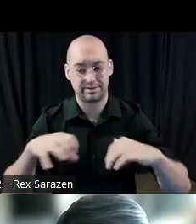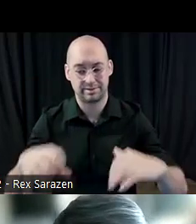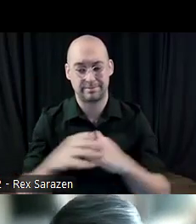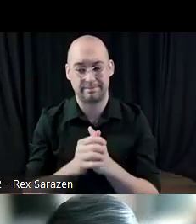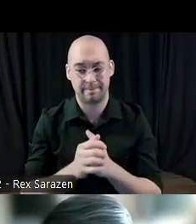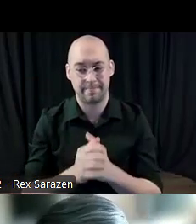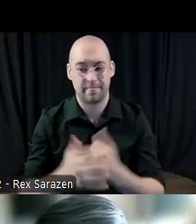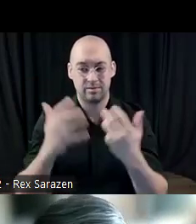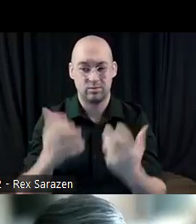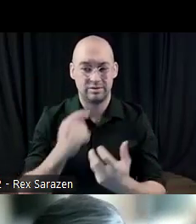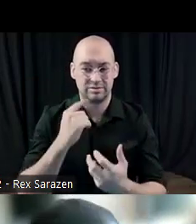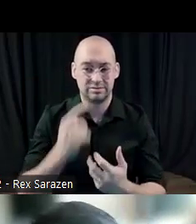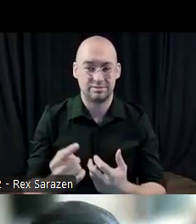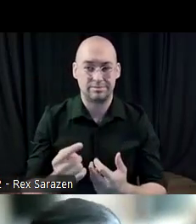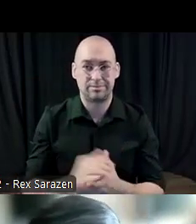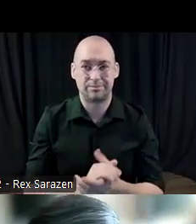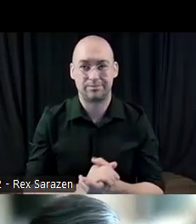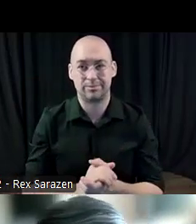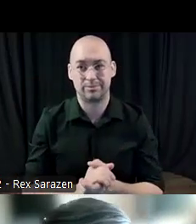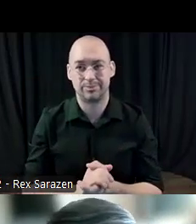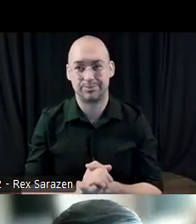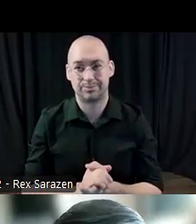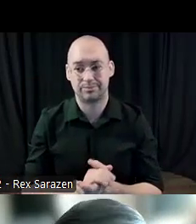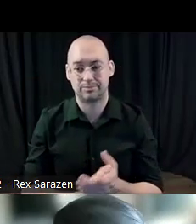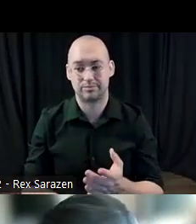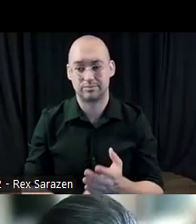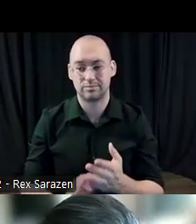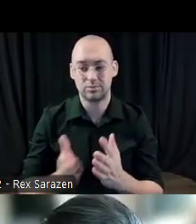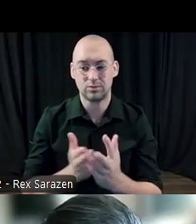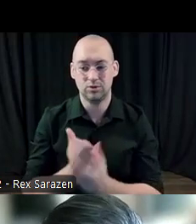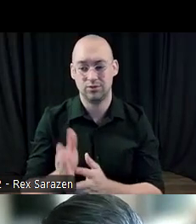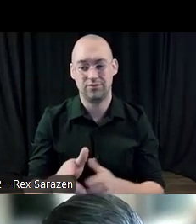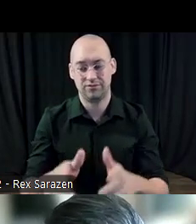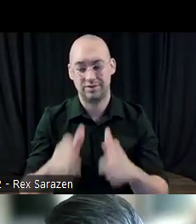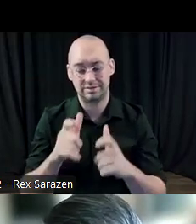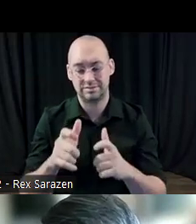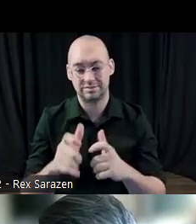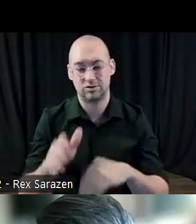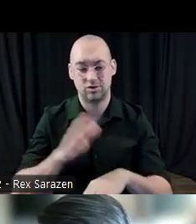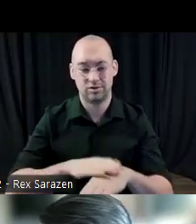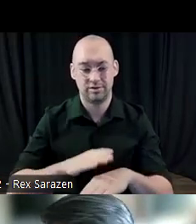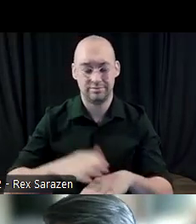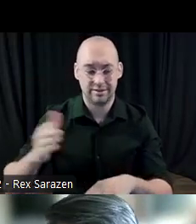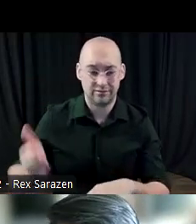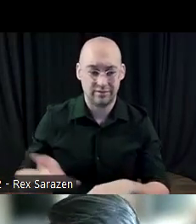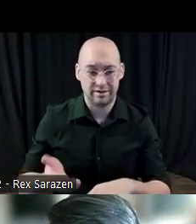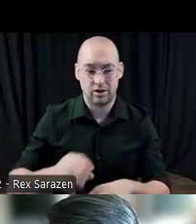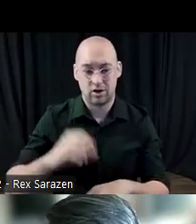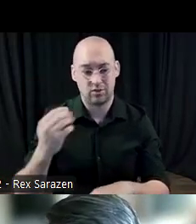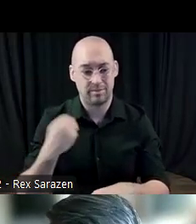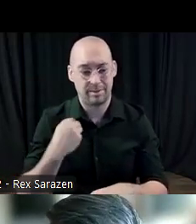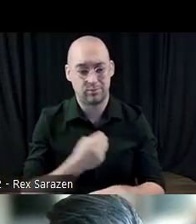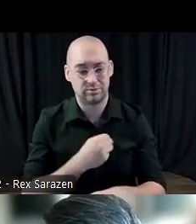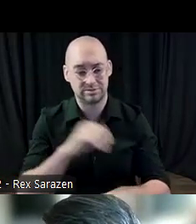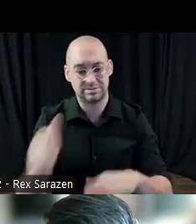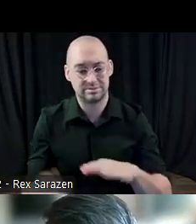say, though, that, and we're going to go through this quick, and also want to also invite the other members of the subcommittee